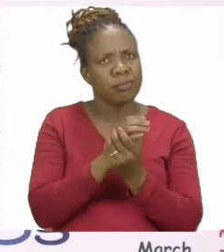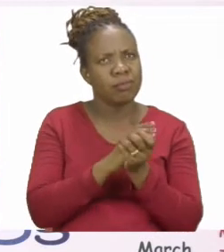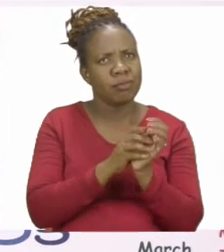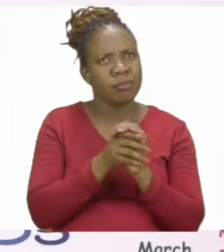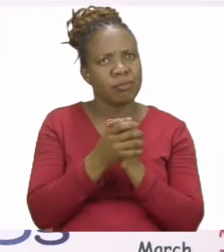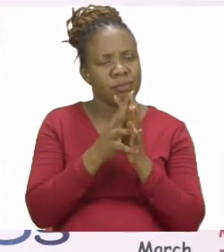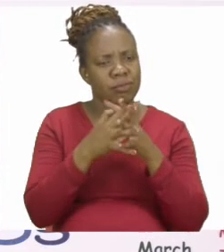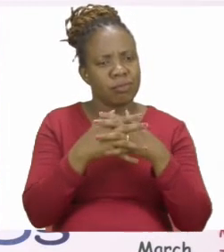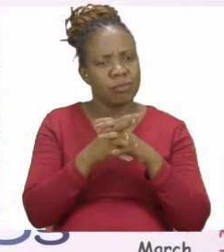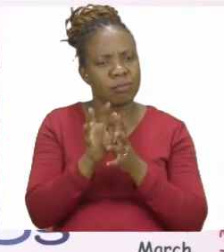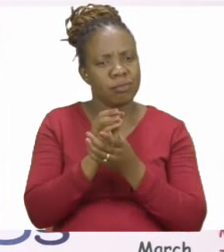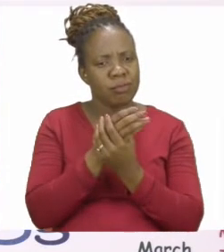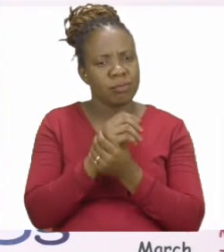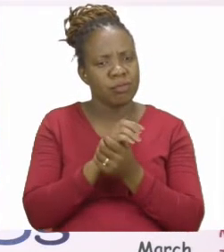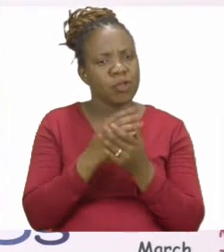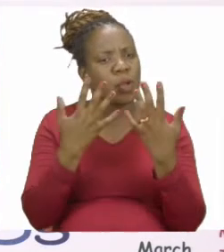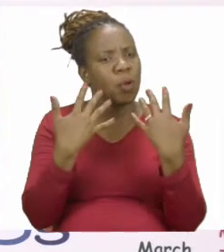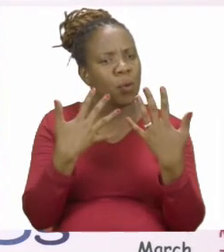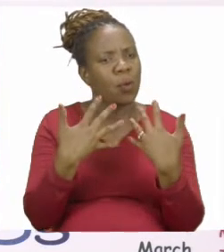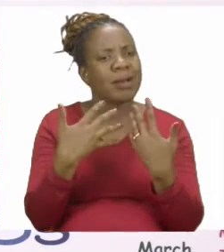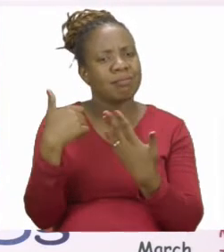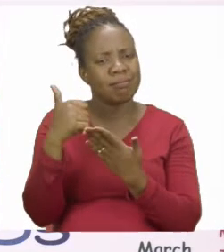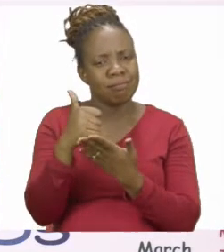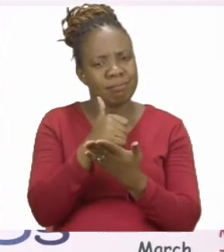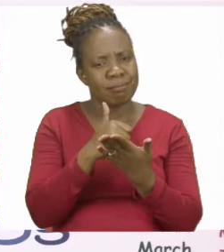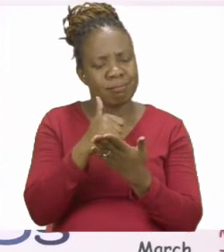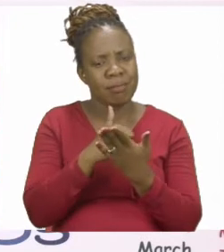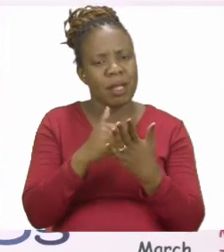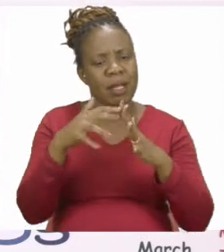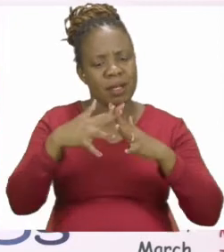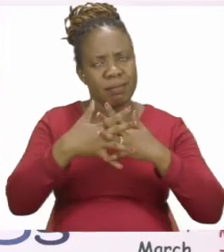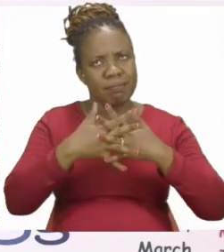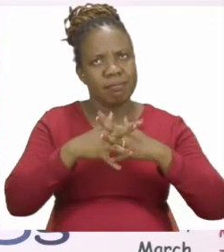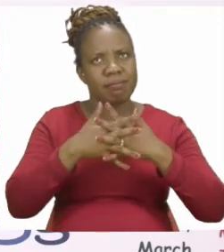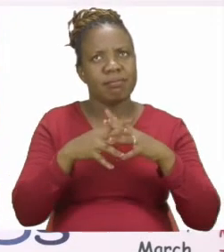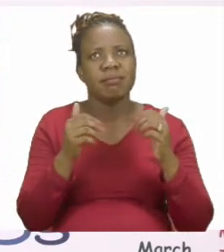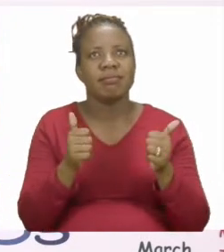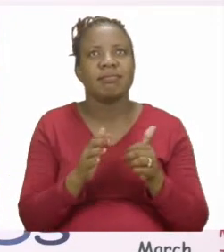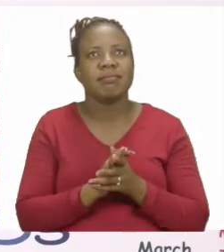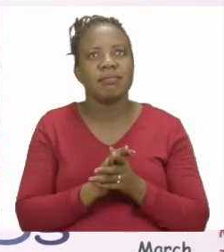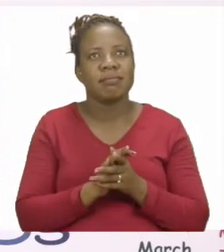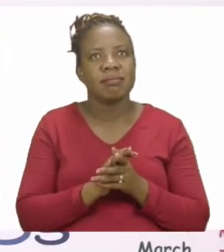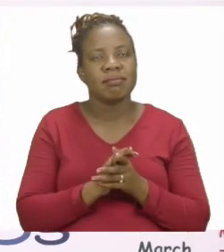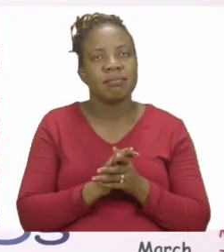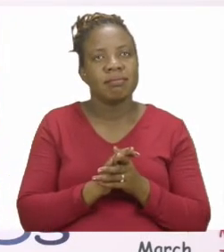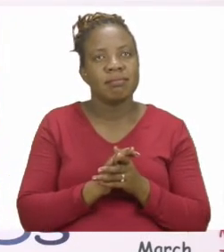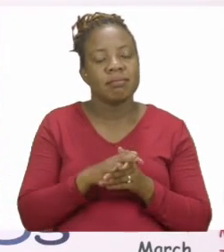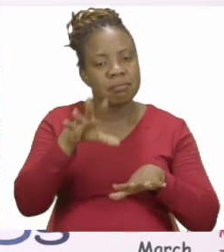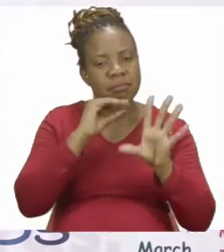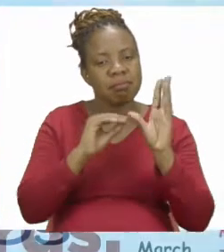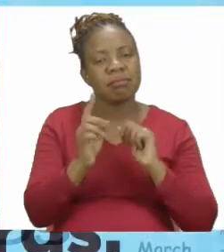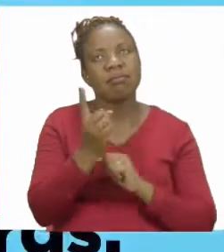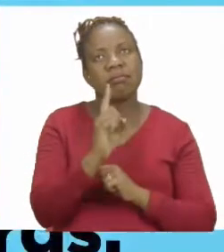cover your hands and between your fingers. Now, let's see what we are going to learn